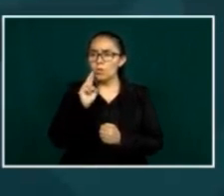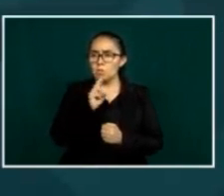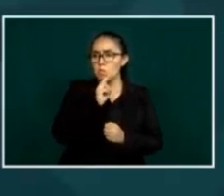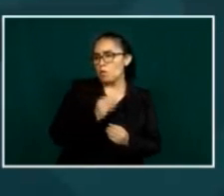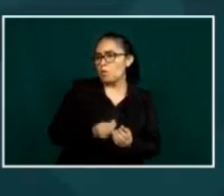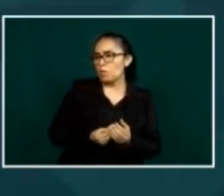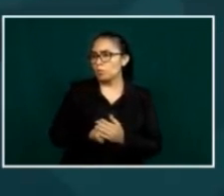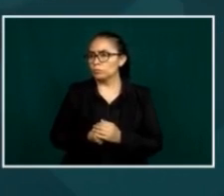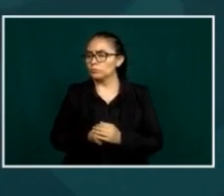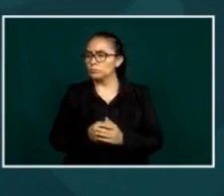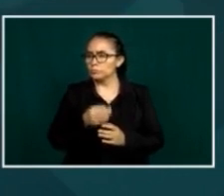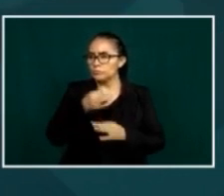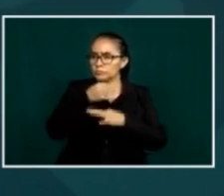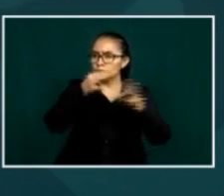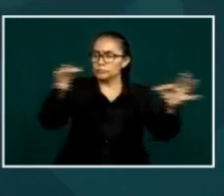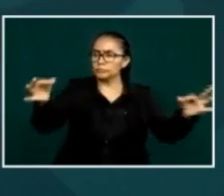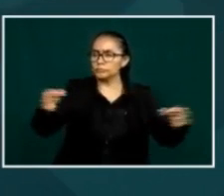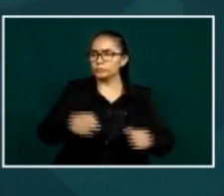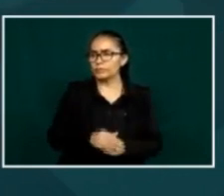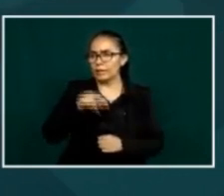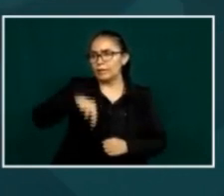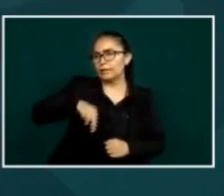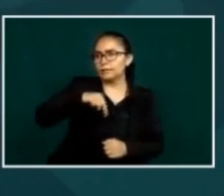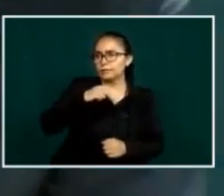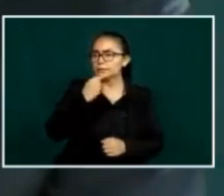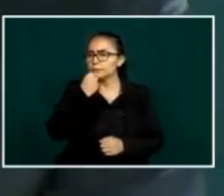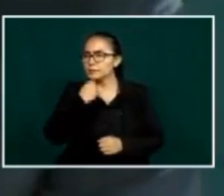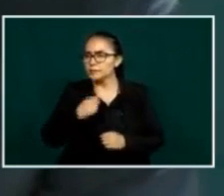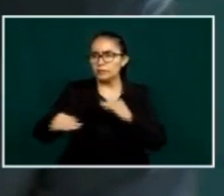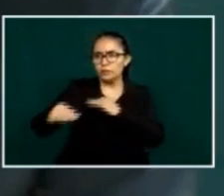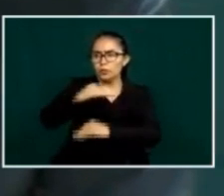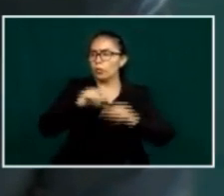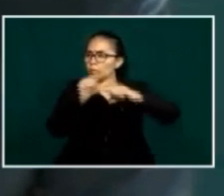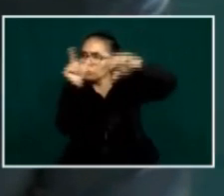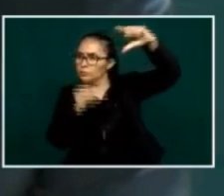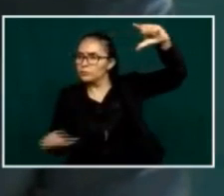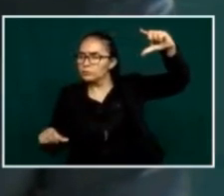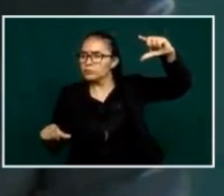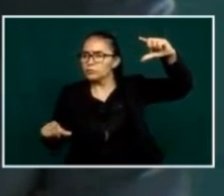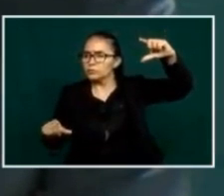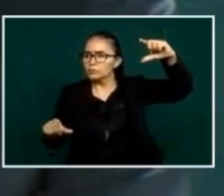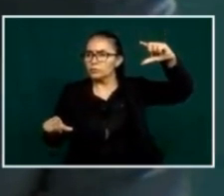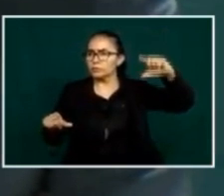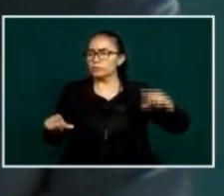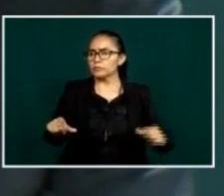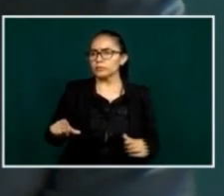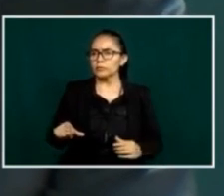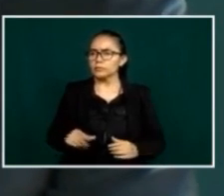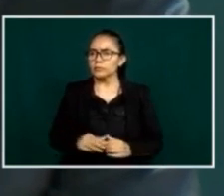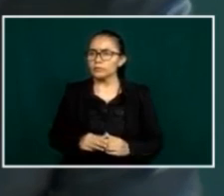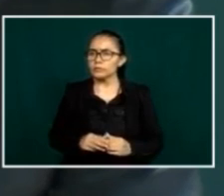And that was, this is good news that in Tepic,